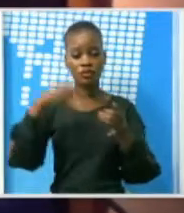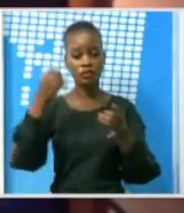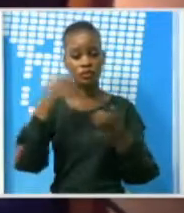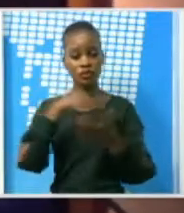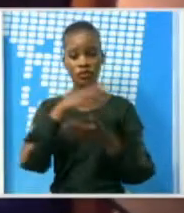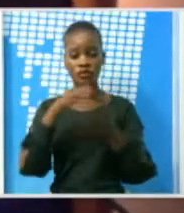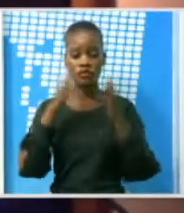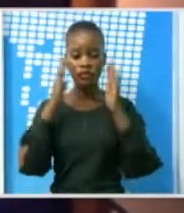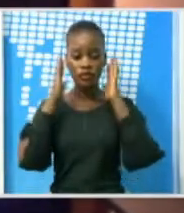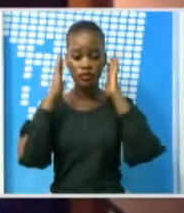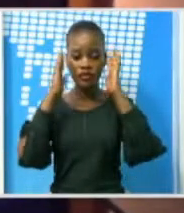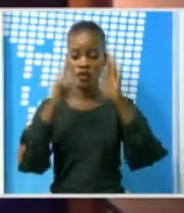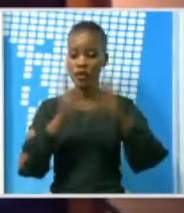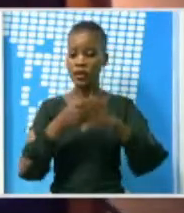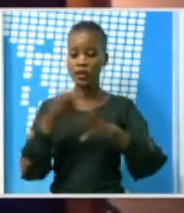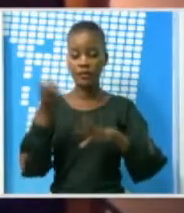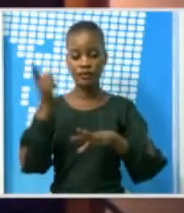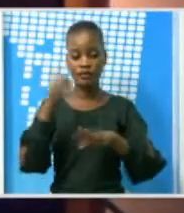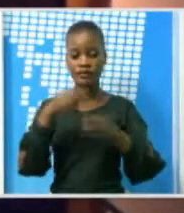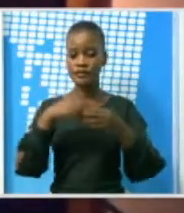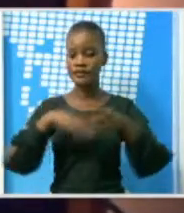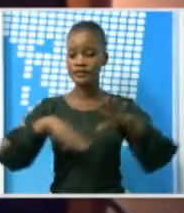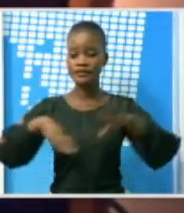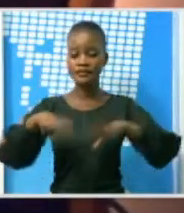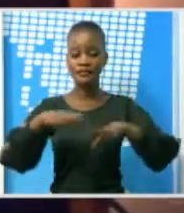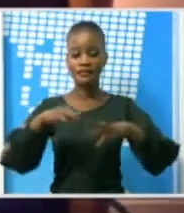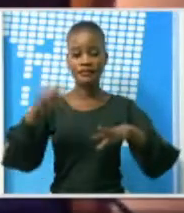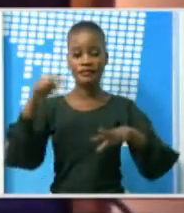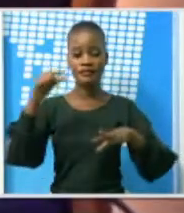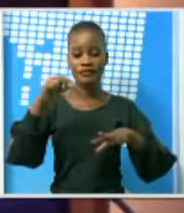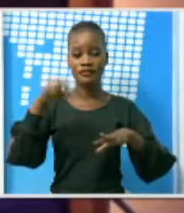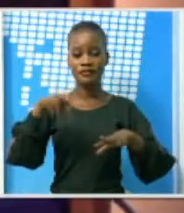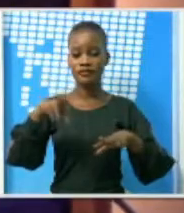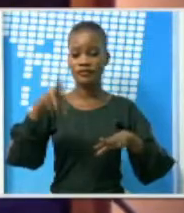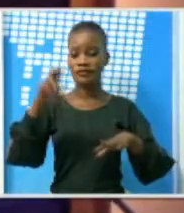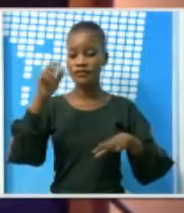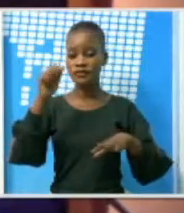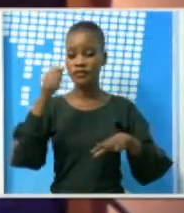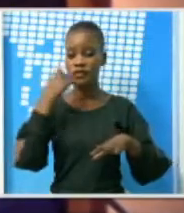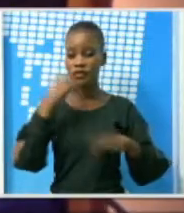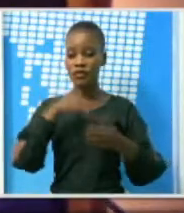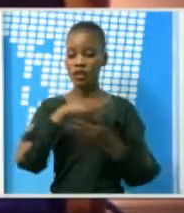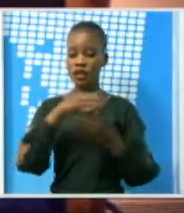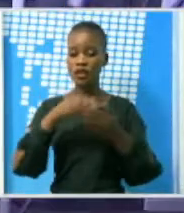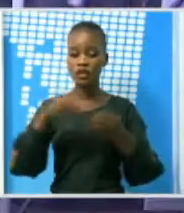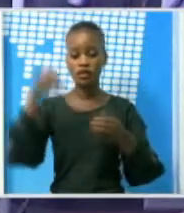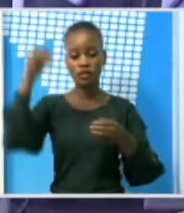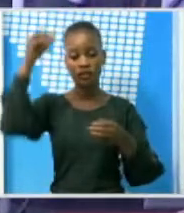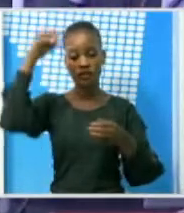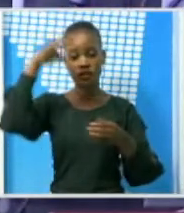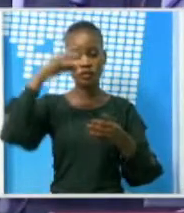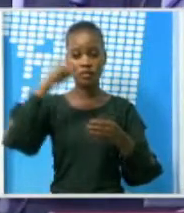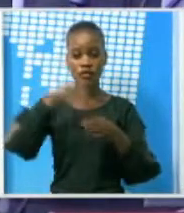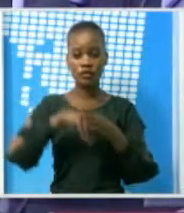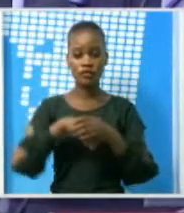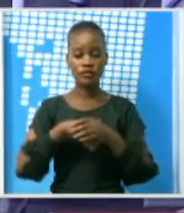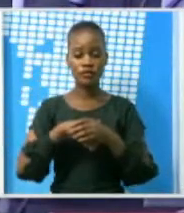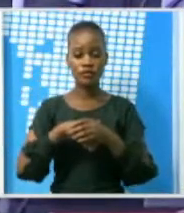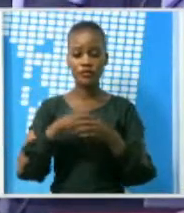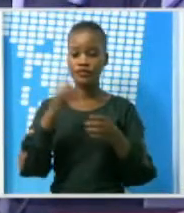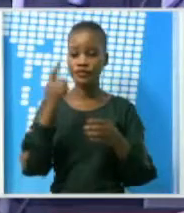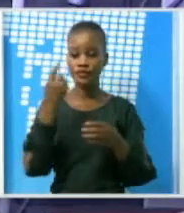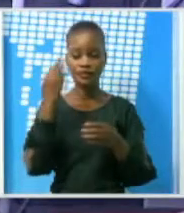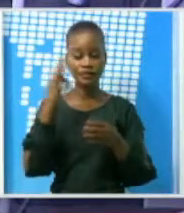prices. Then you can sell it on the market, but you are not dependent for your own energy household on this. And one of the